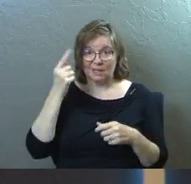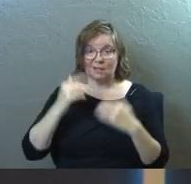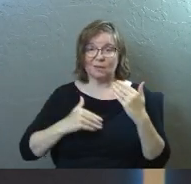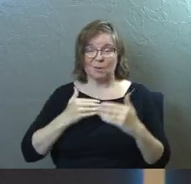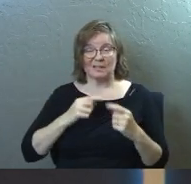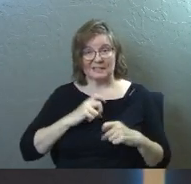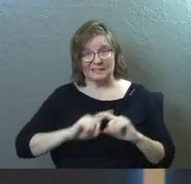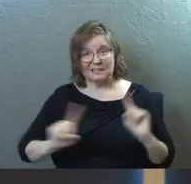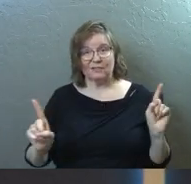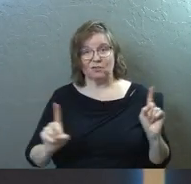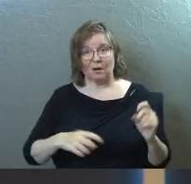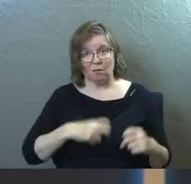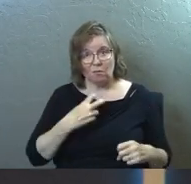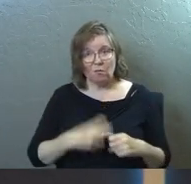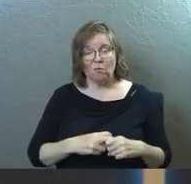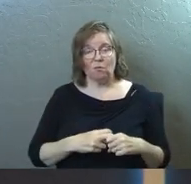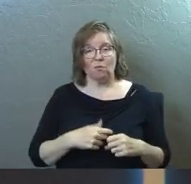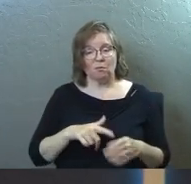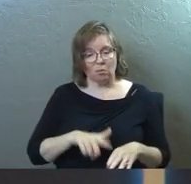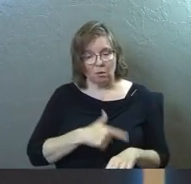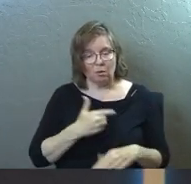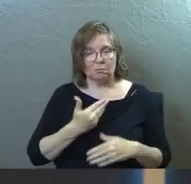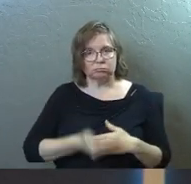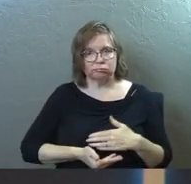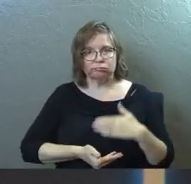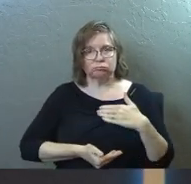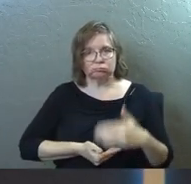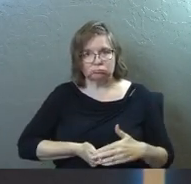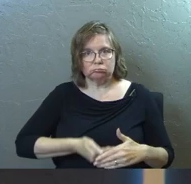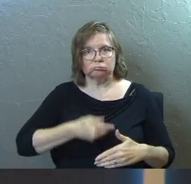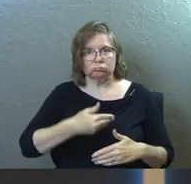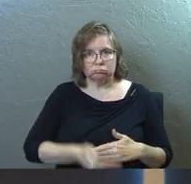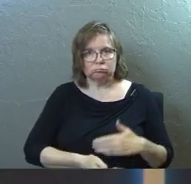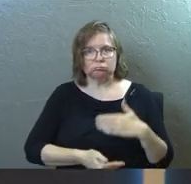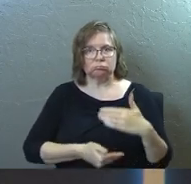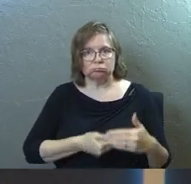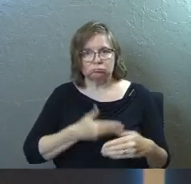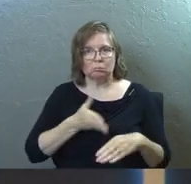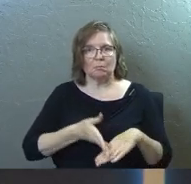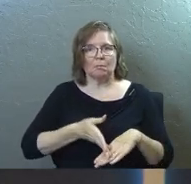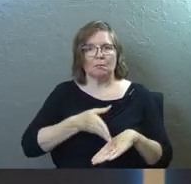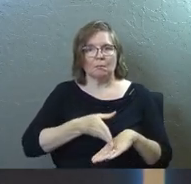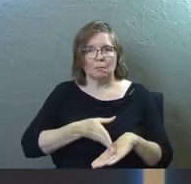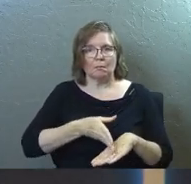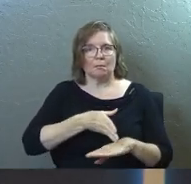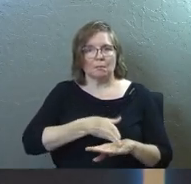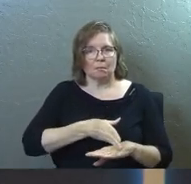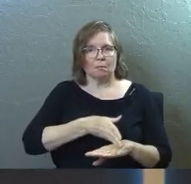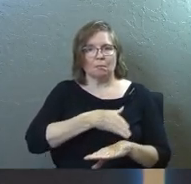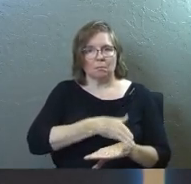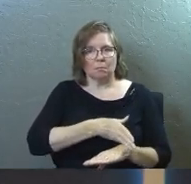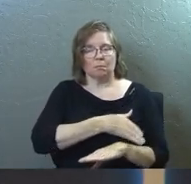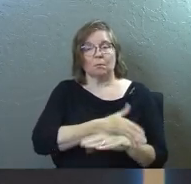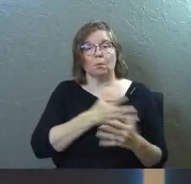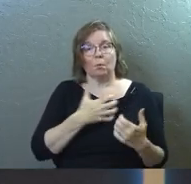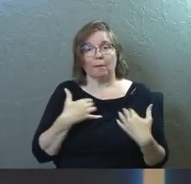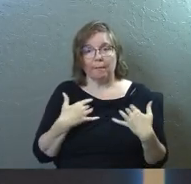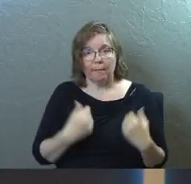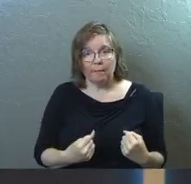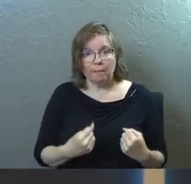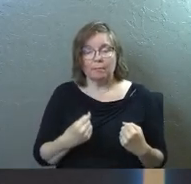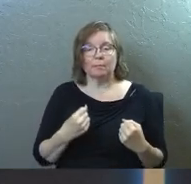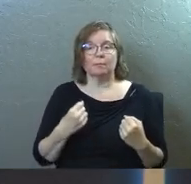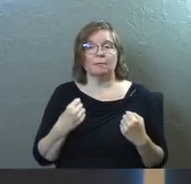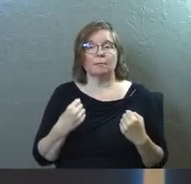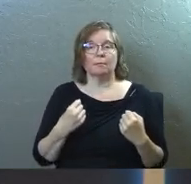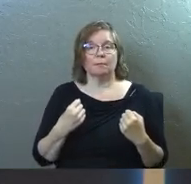will be different for each of us and may take longer for a lot of us, right? And that's okay. He wants health for us. He wants healing for us. He wants good things for us.